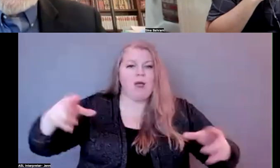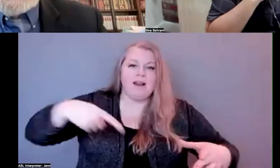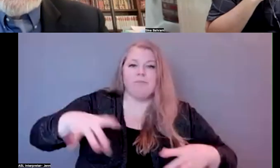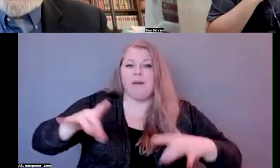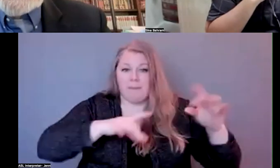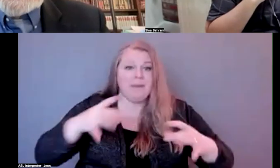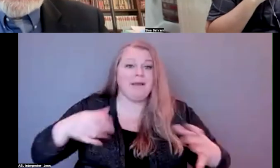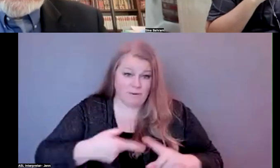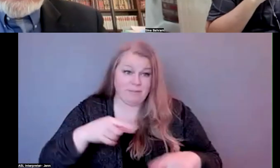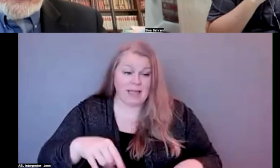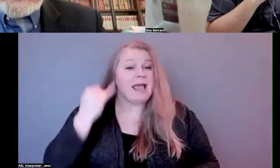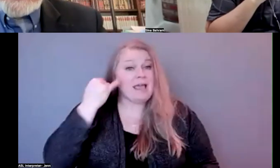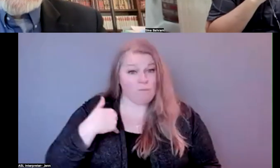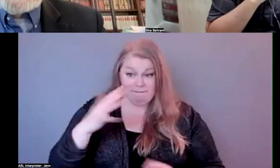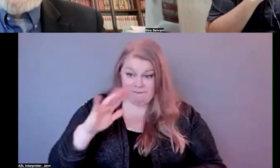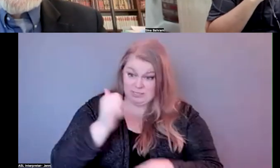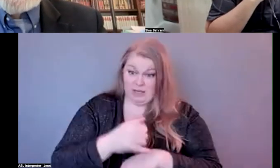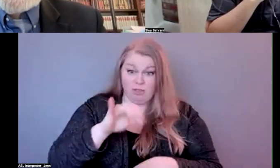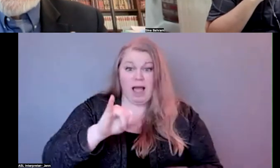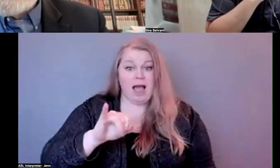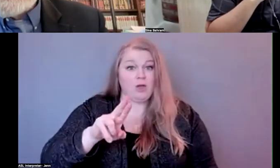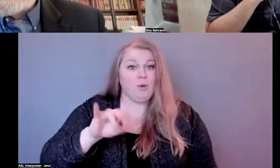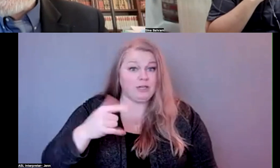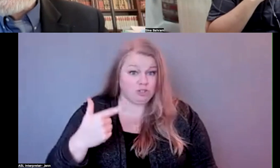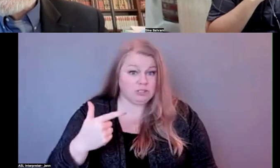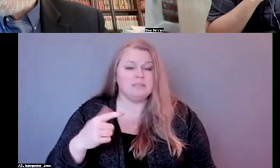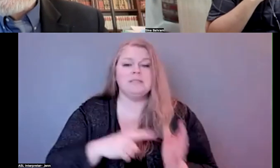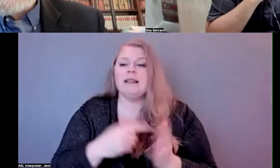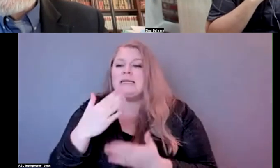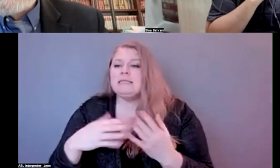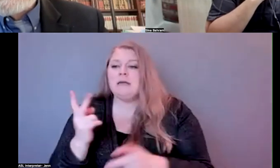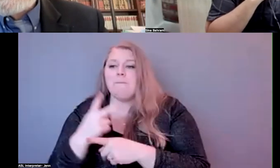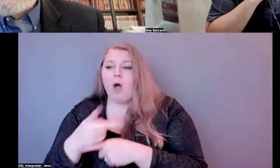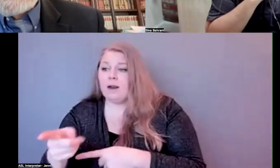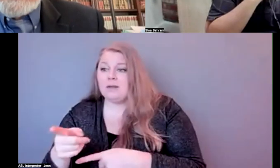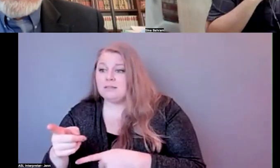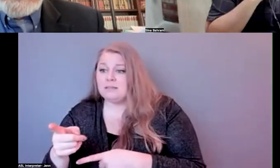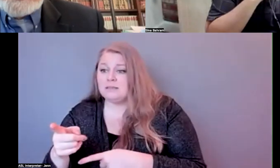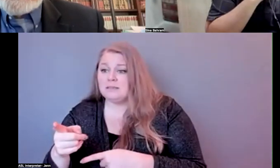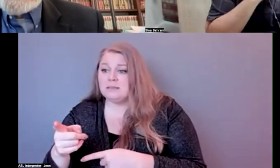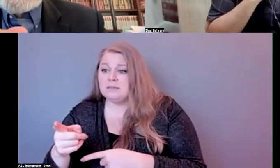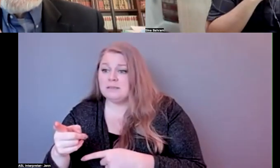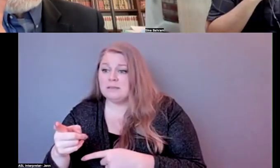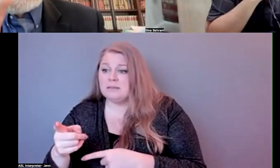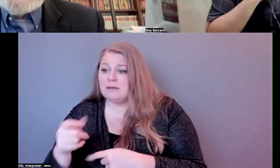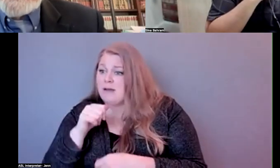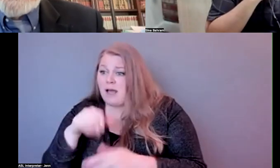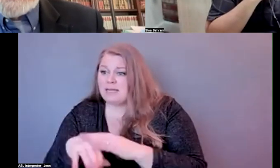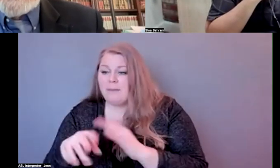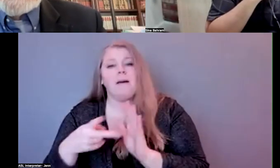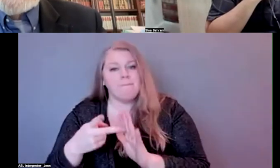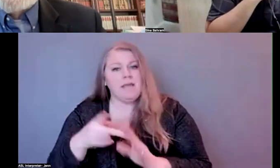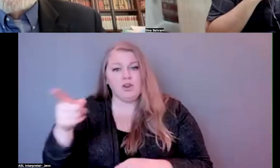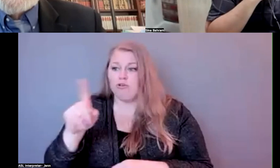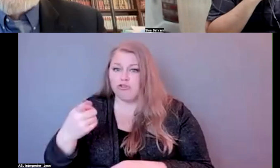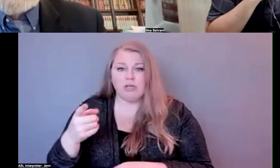those IUIGs, then instead of some products be accessible, every product you just aim the eyeball